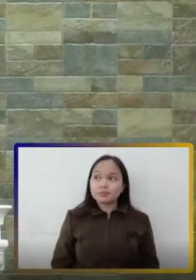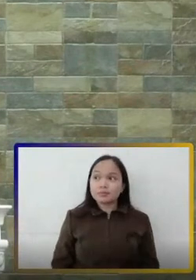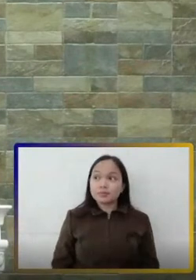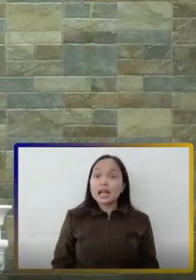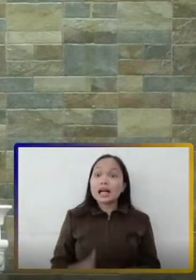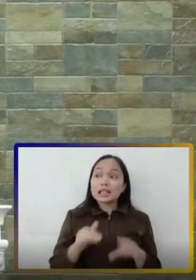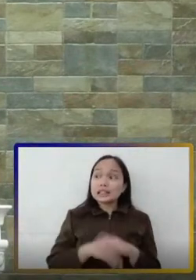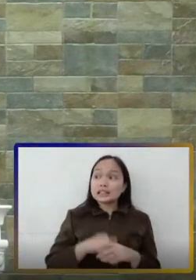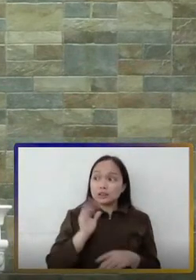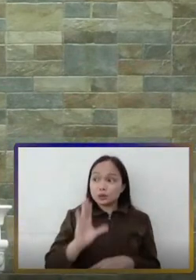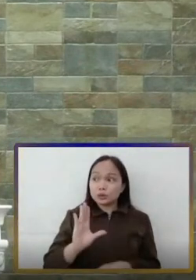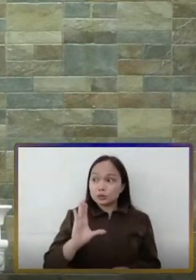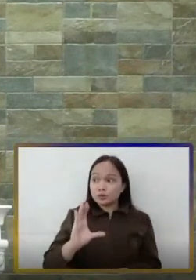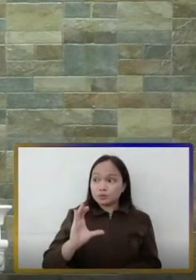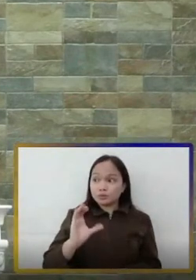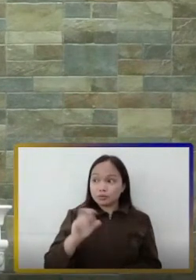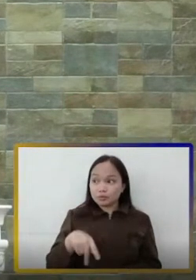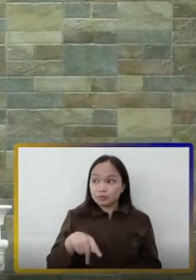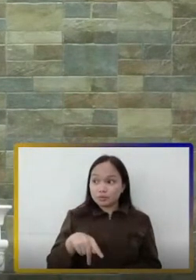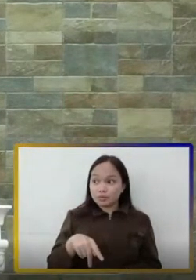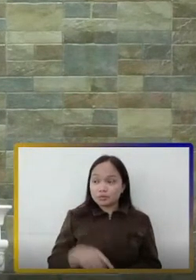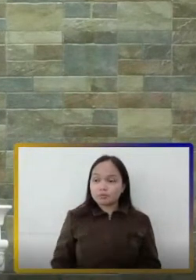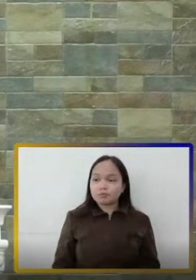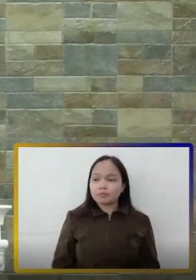in your cell phone?